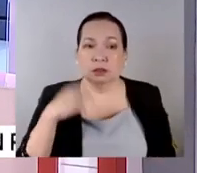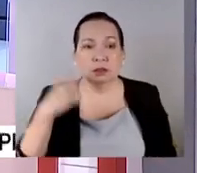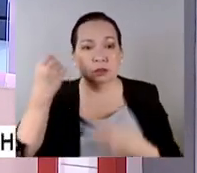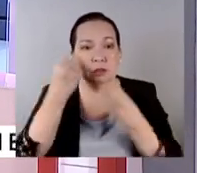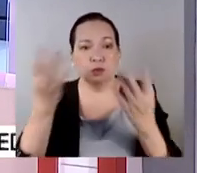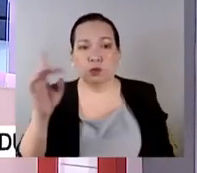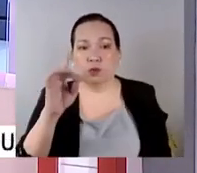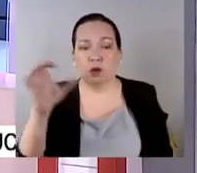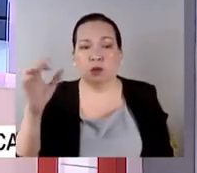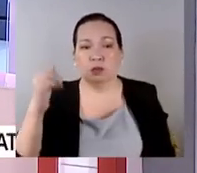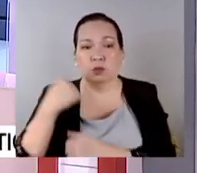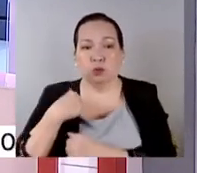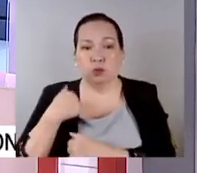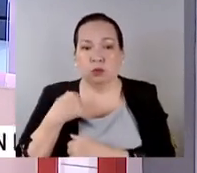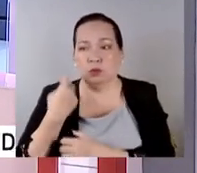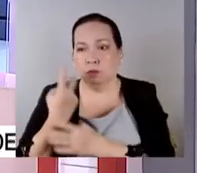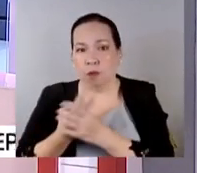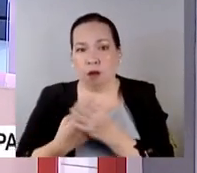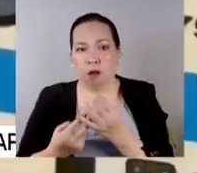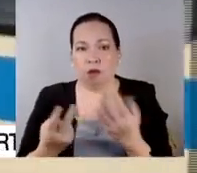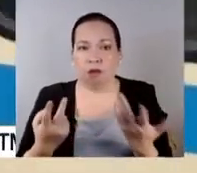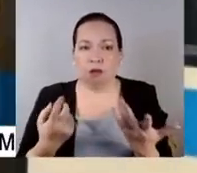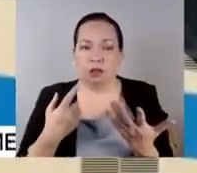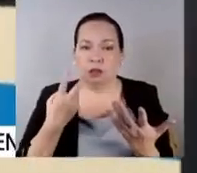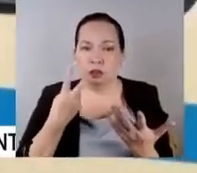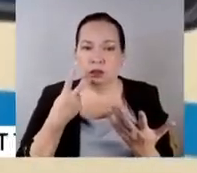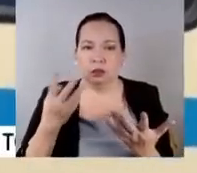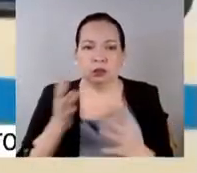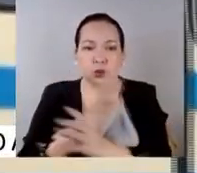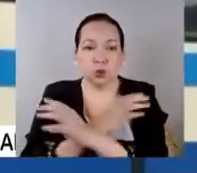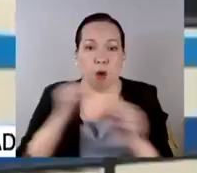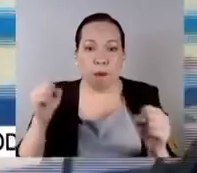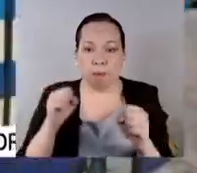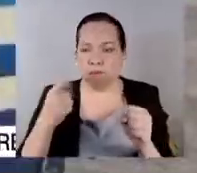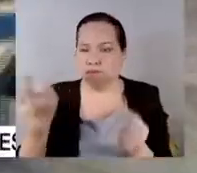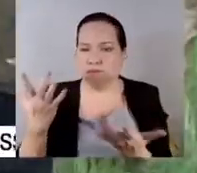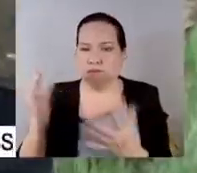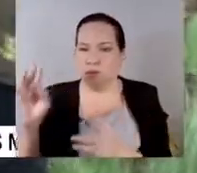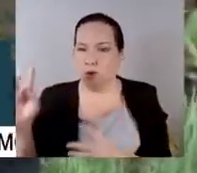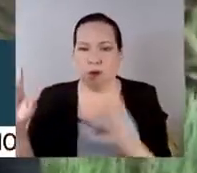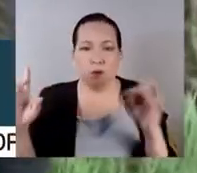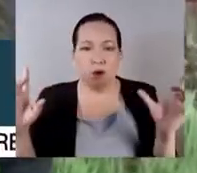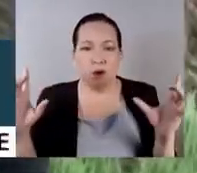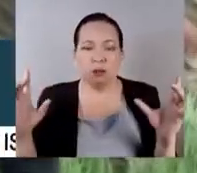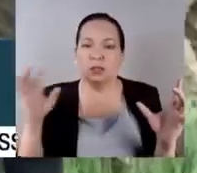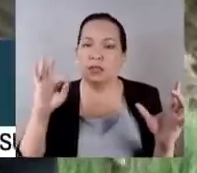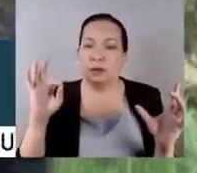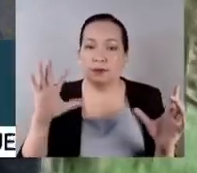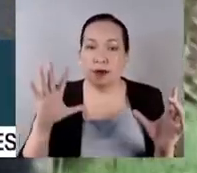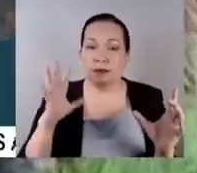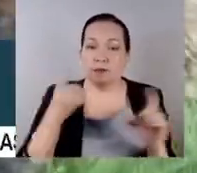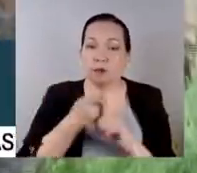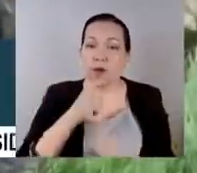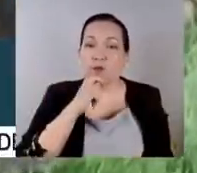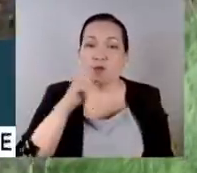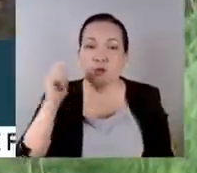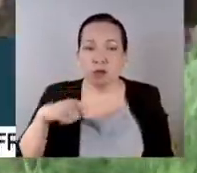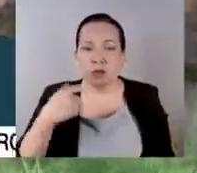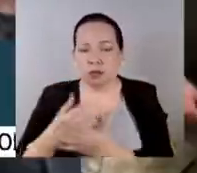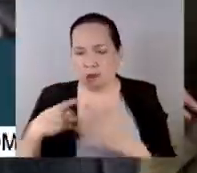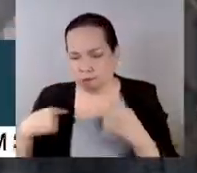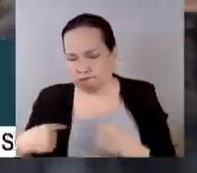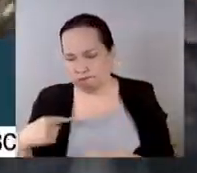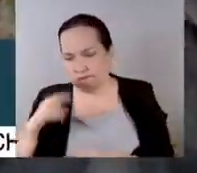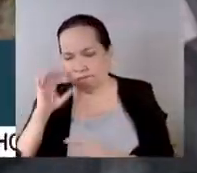soldiers from each side in the latest round of prisoner swap. 95 Ukrainian soldiers, some of them wounded, were returned